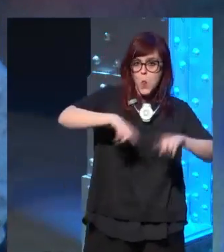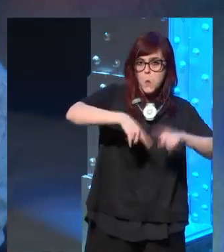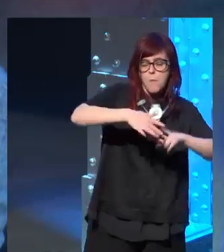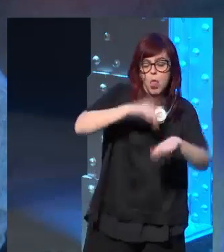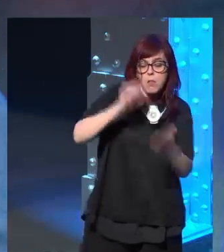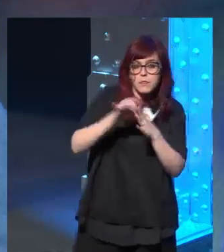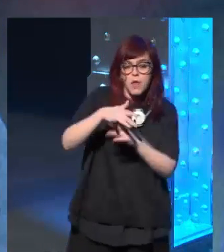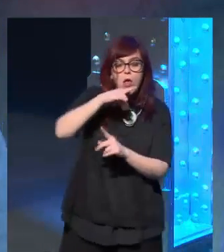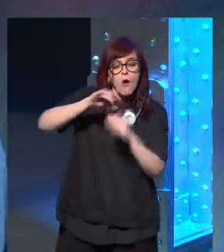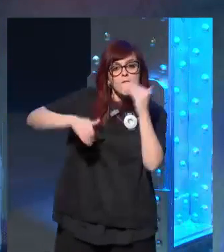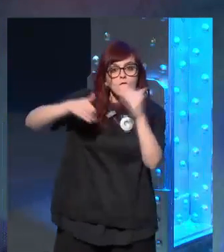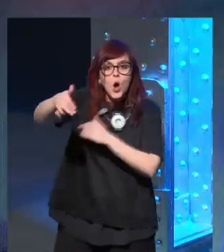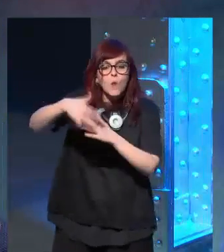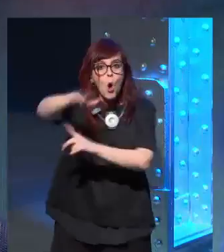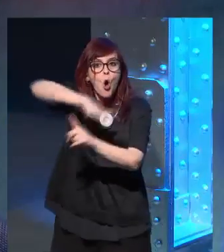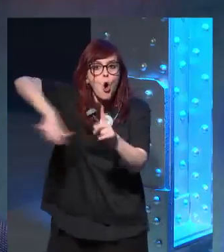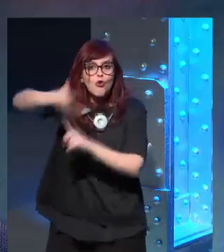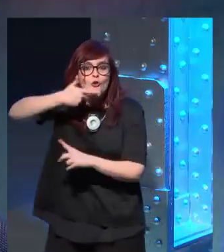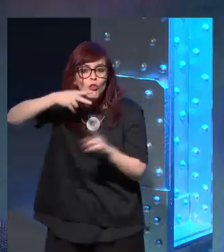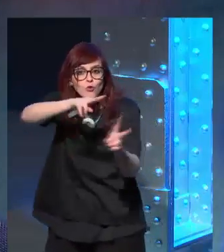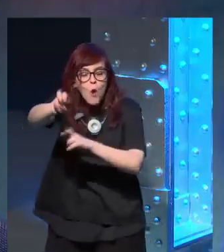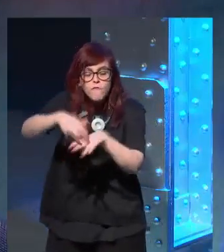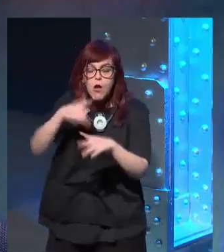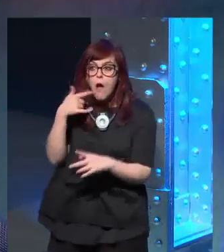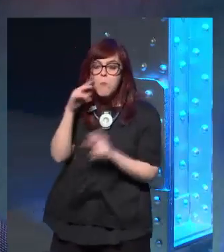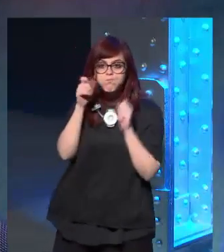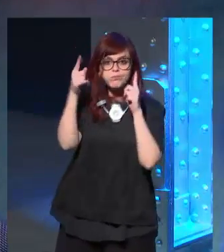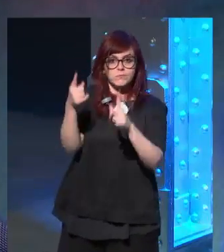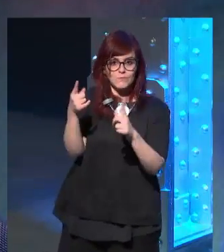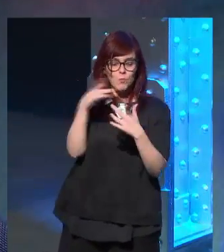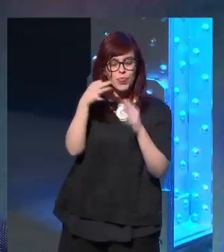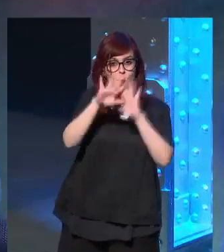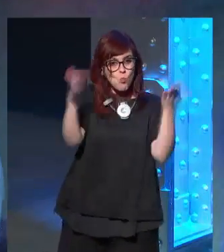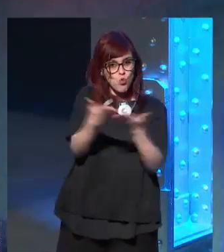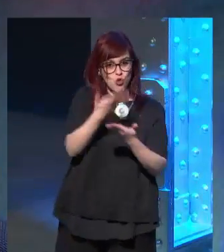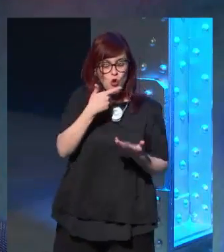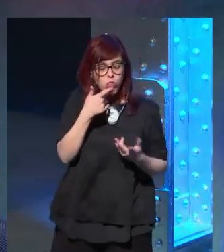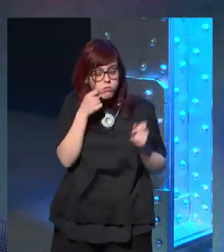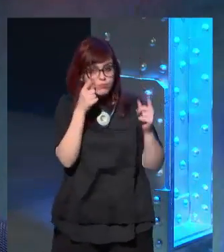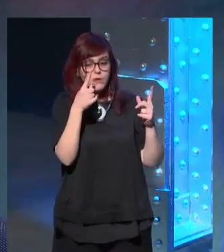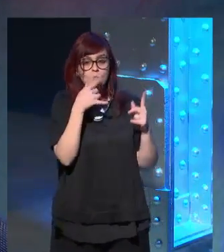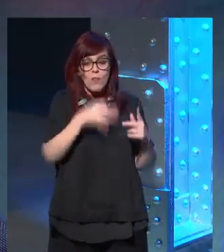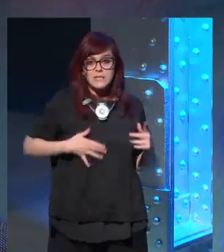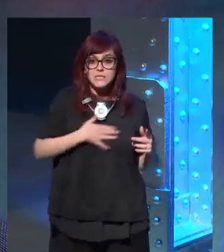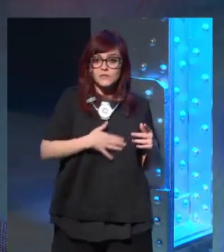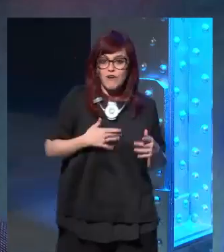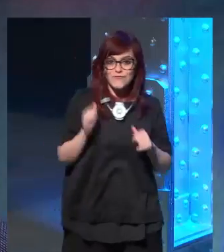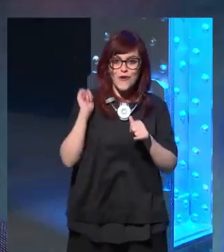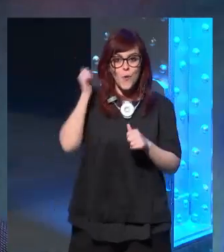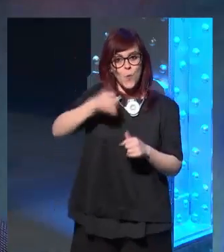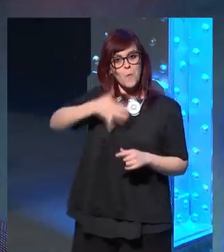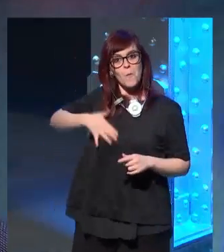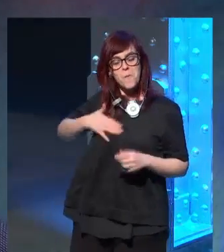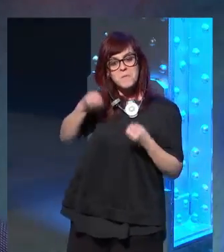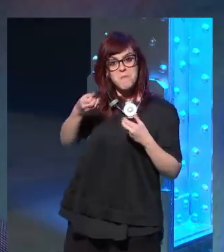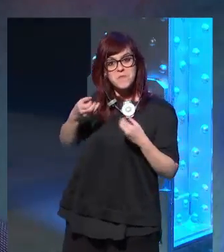are more aware of what happens in the world, then their satisfaction levels can actually drop, because suddenly there's a bigger span